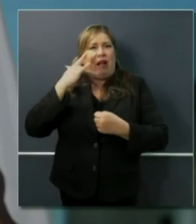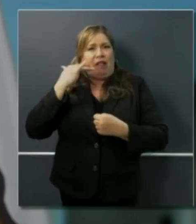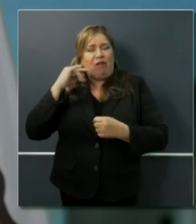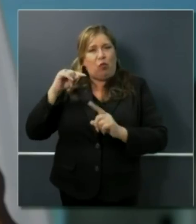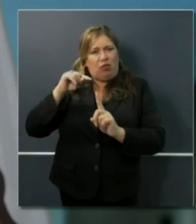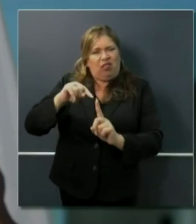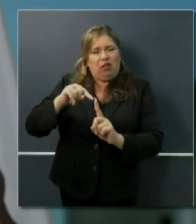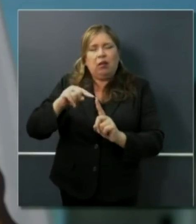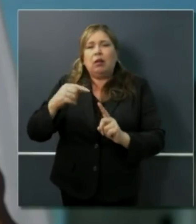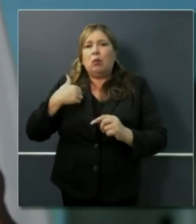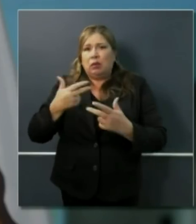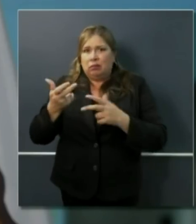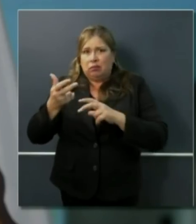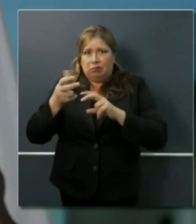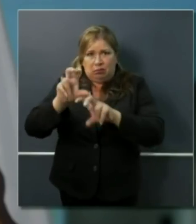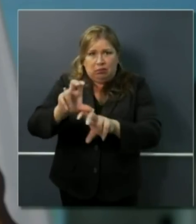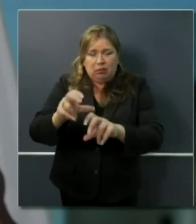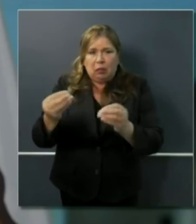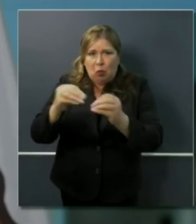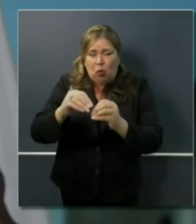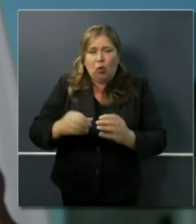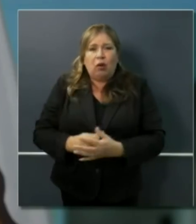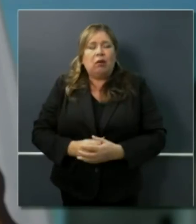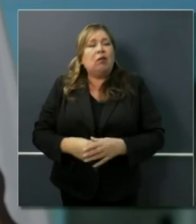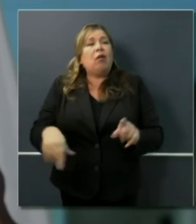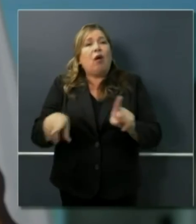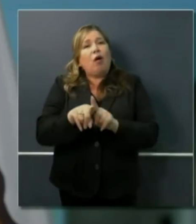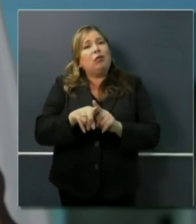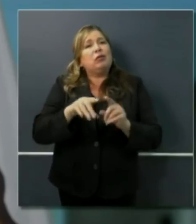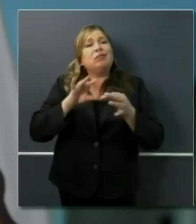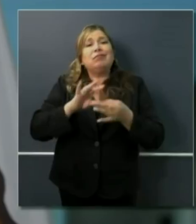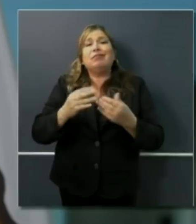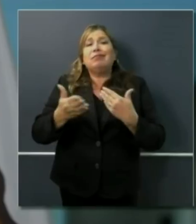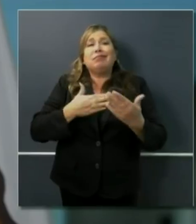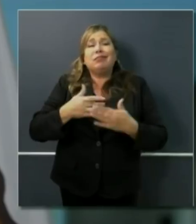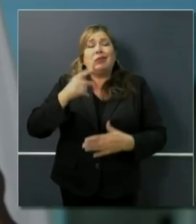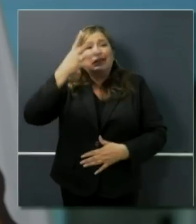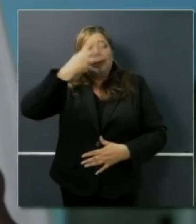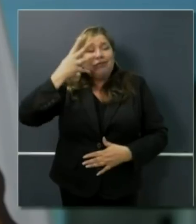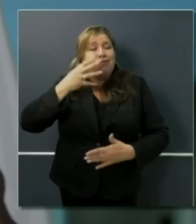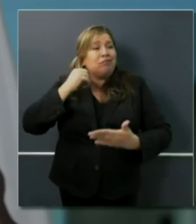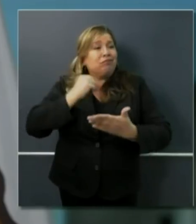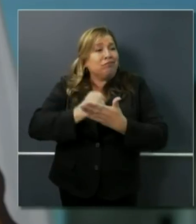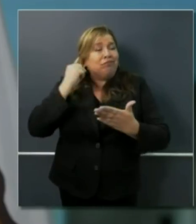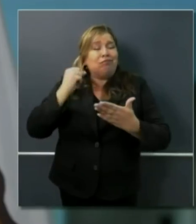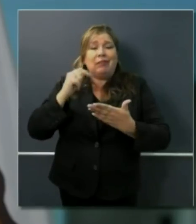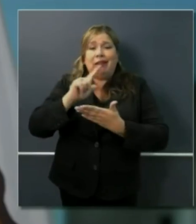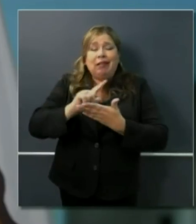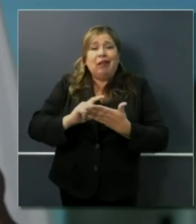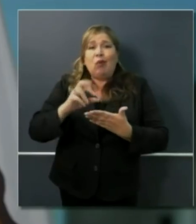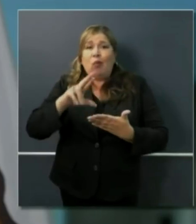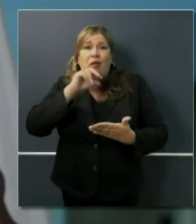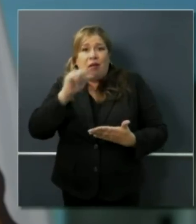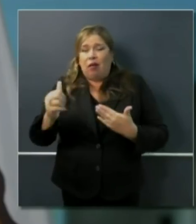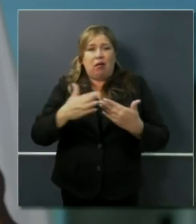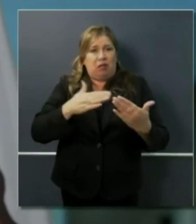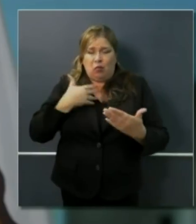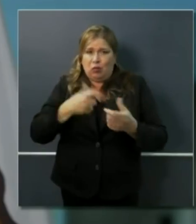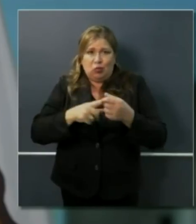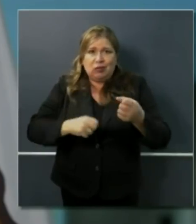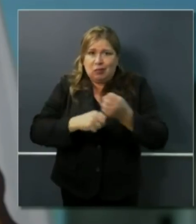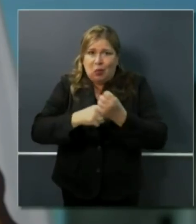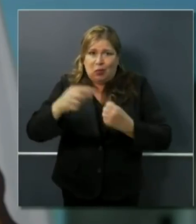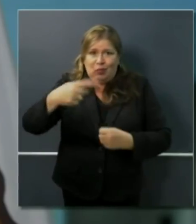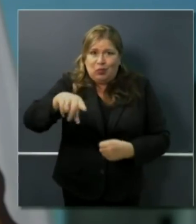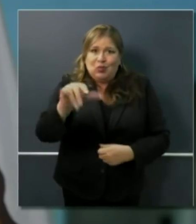status as immigrant or non-immigrant. And that gives you a sense of our commitment as a state, my commitment